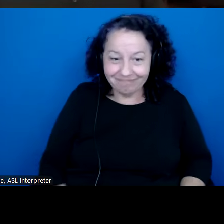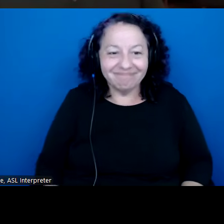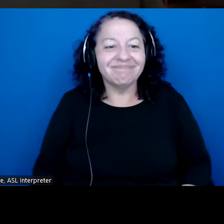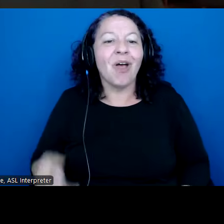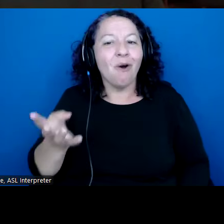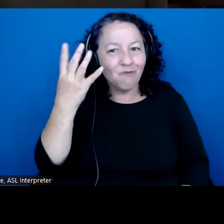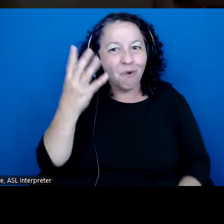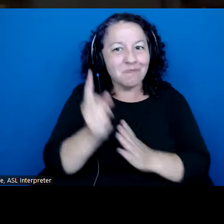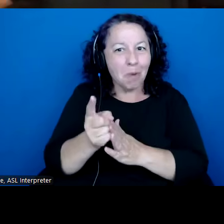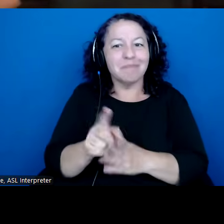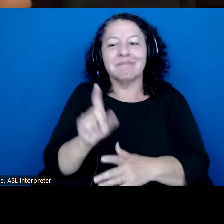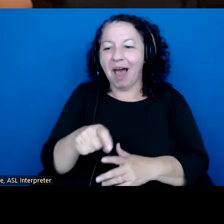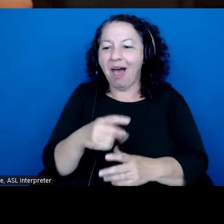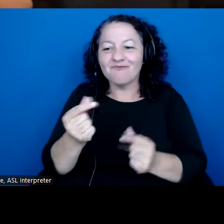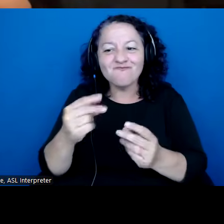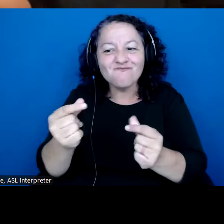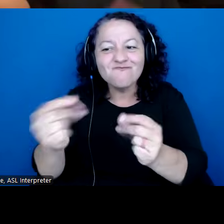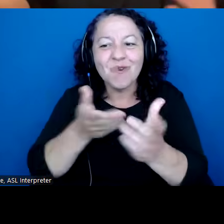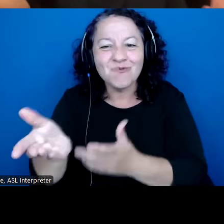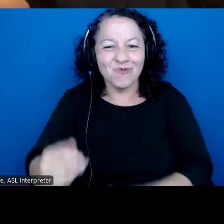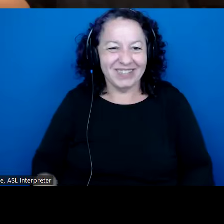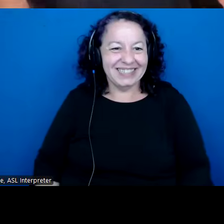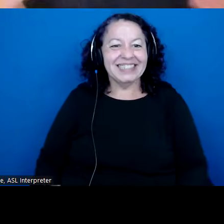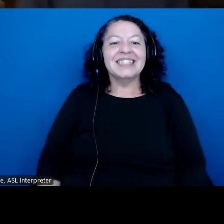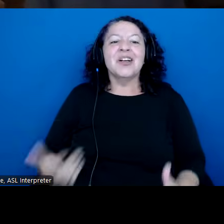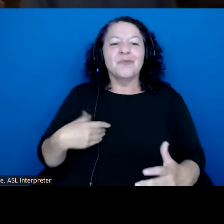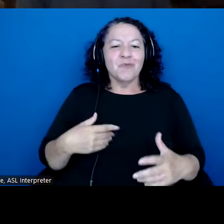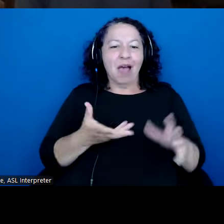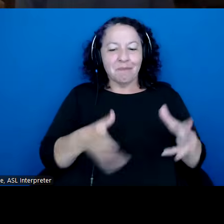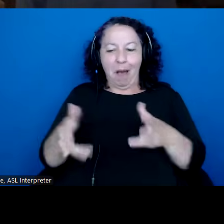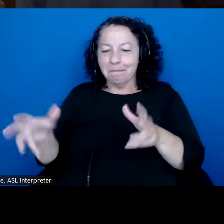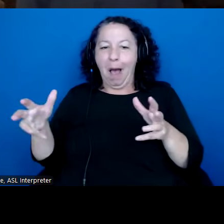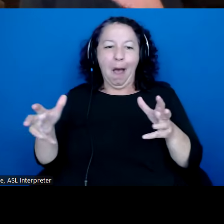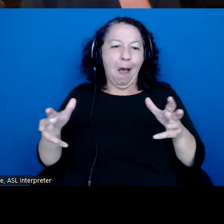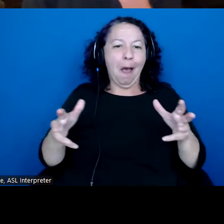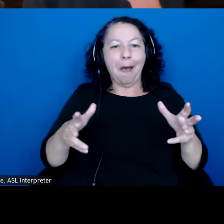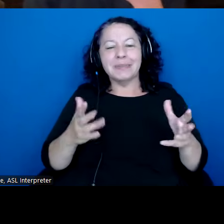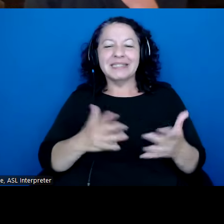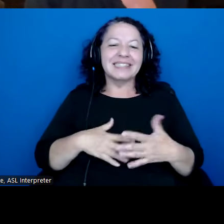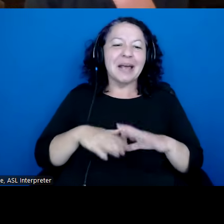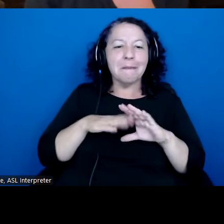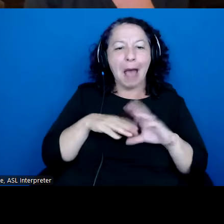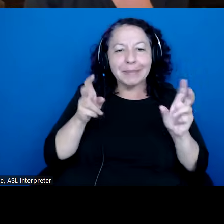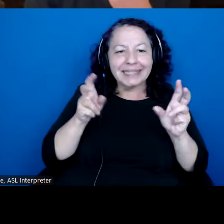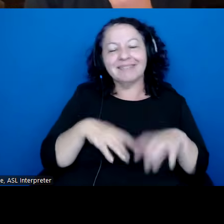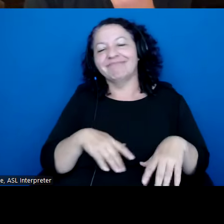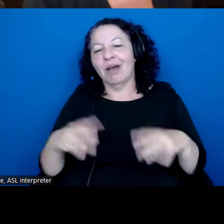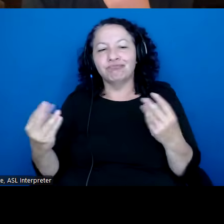moment. I'm going to have to move quickly through it. A pair of babbling pots. Here I take us to